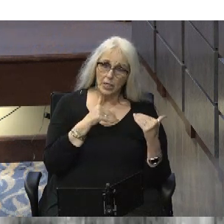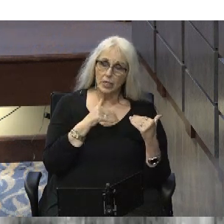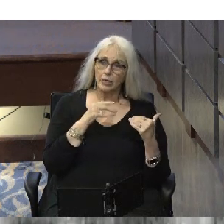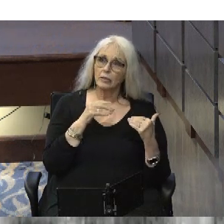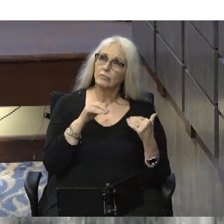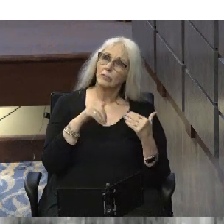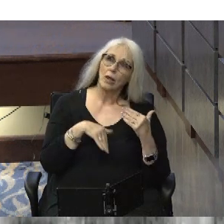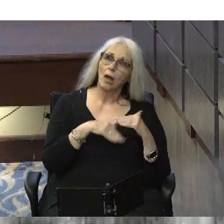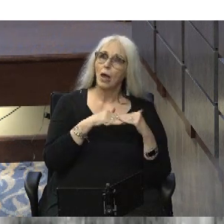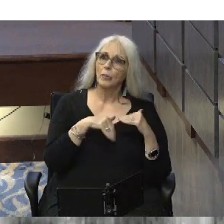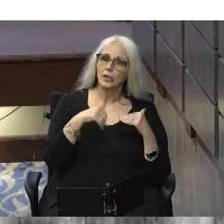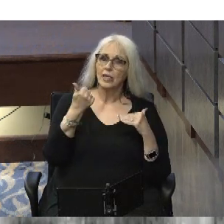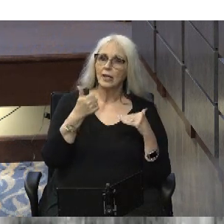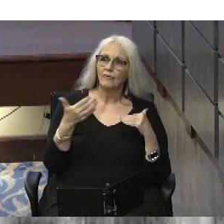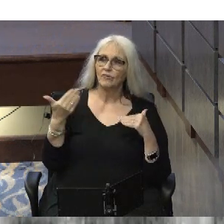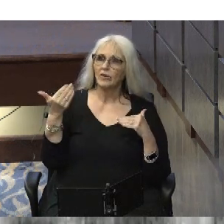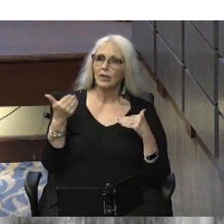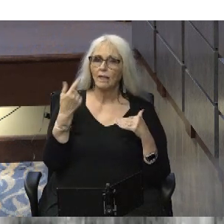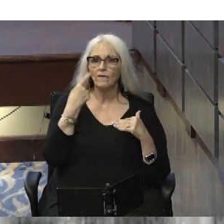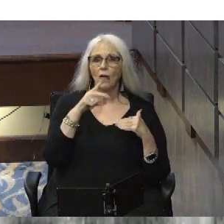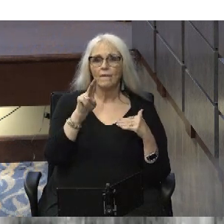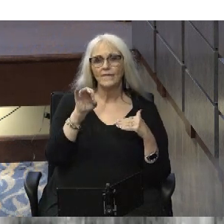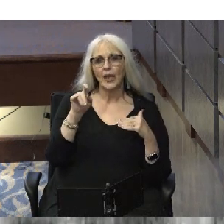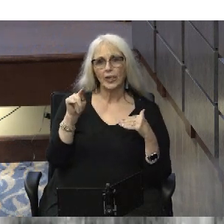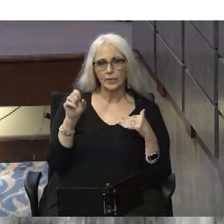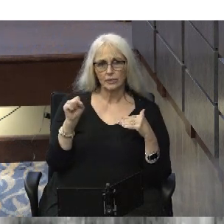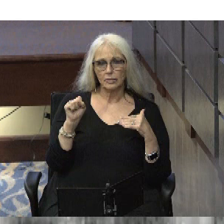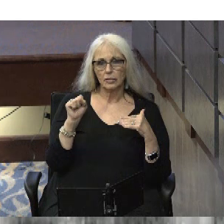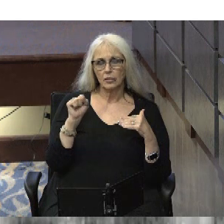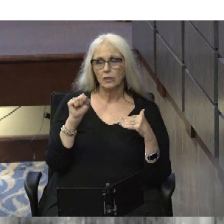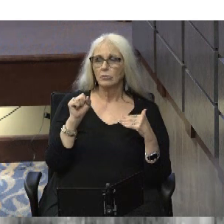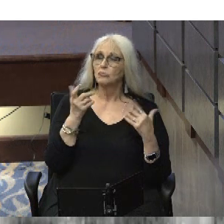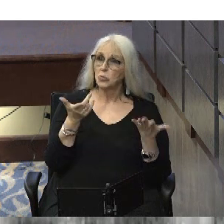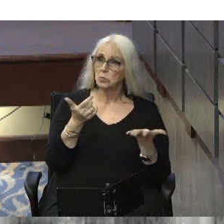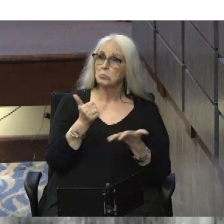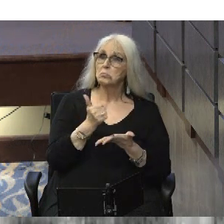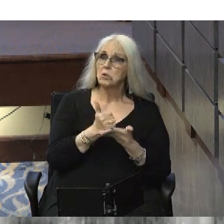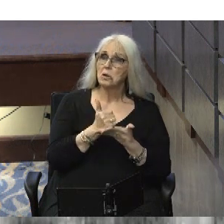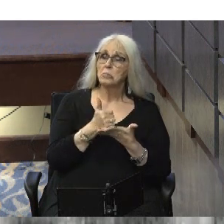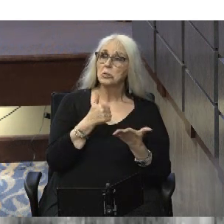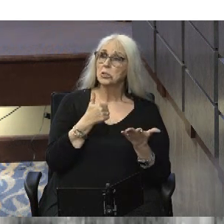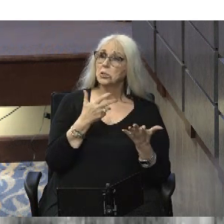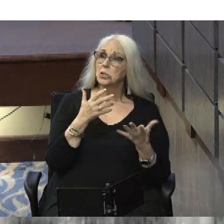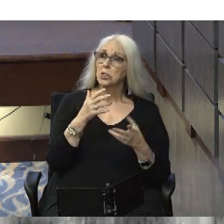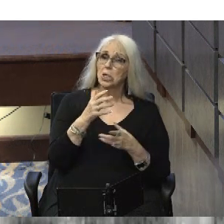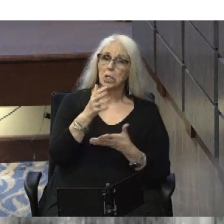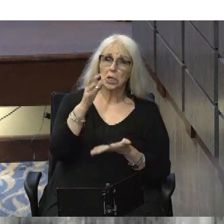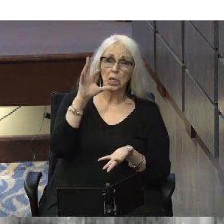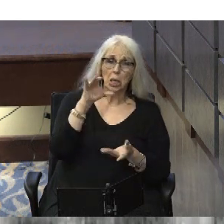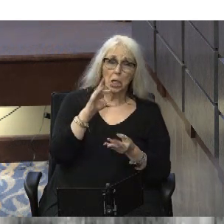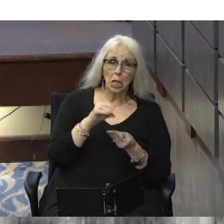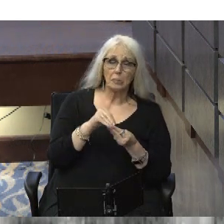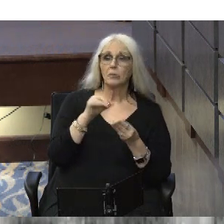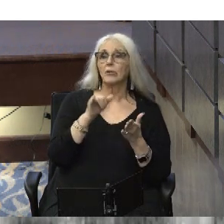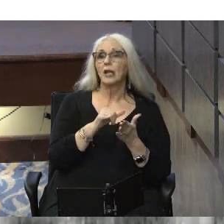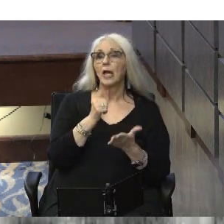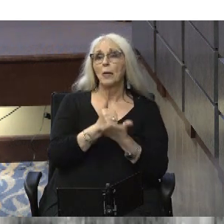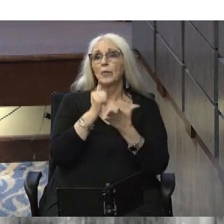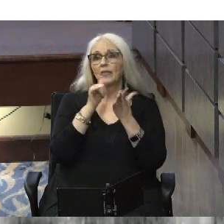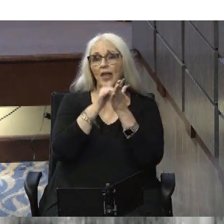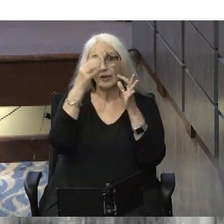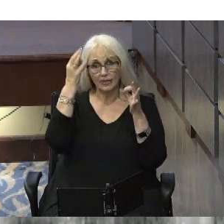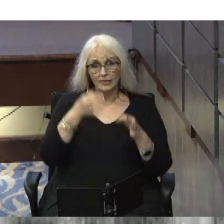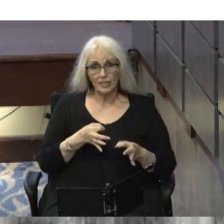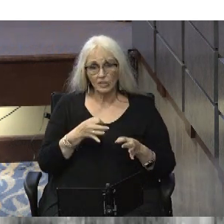to 15 units for veterans. What helped us arrive at that particular decision is that the Dory Miller